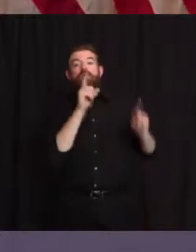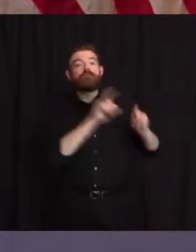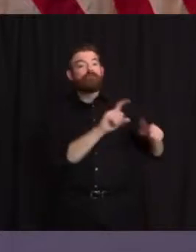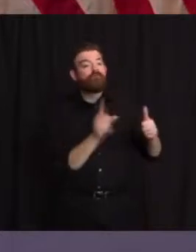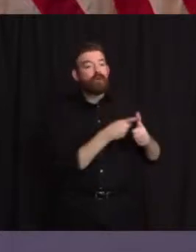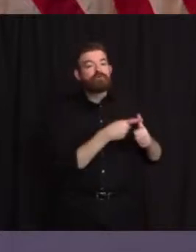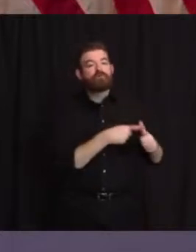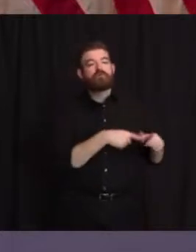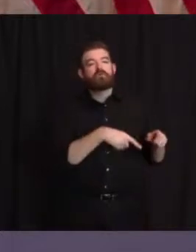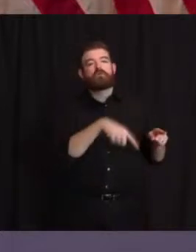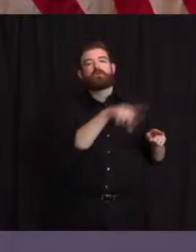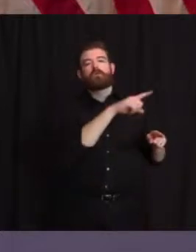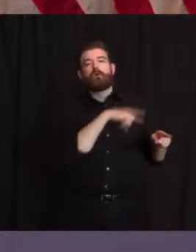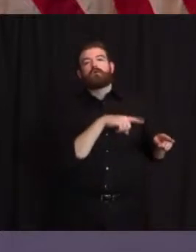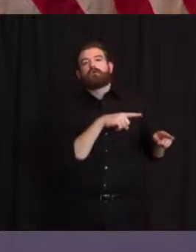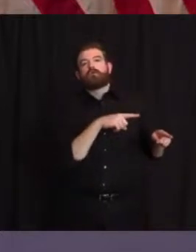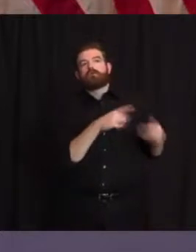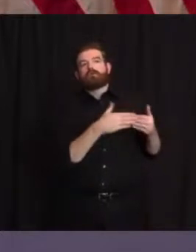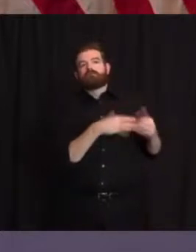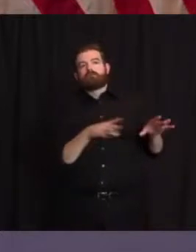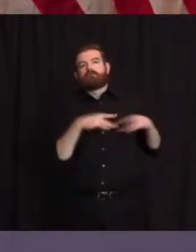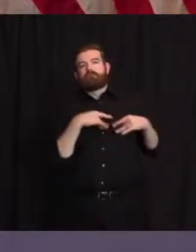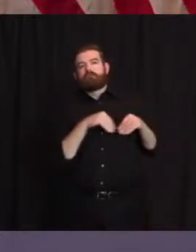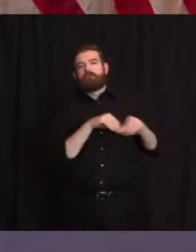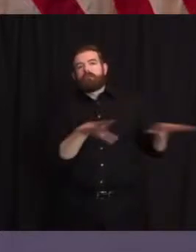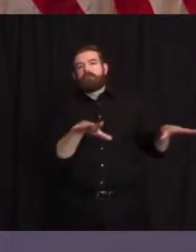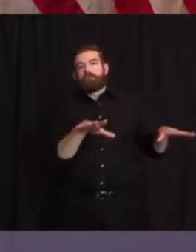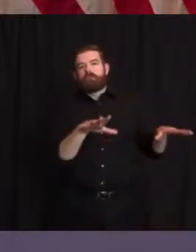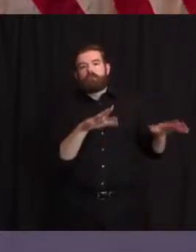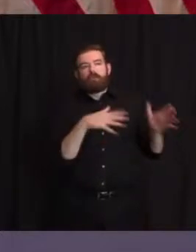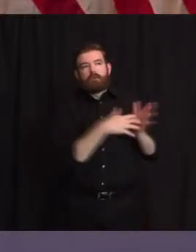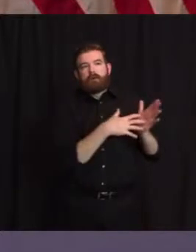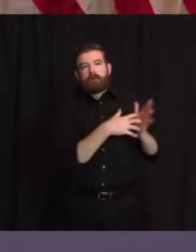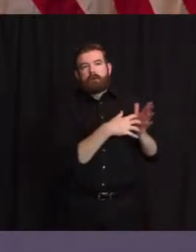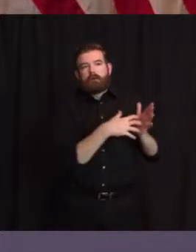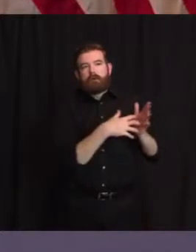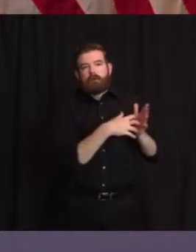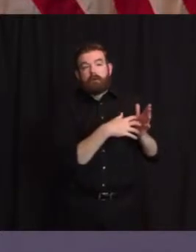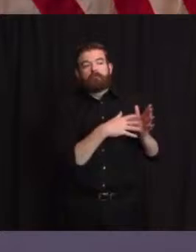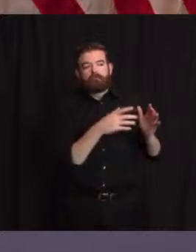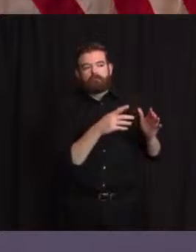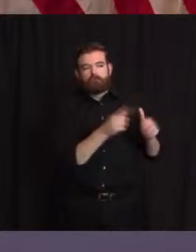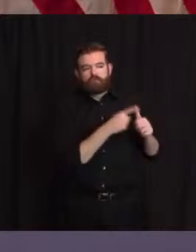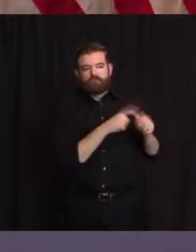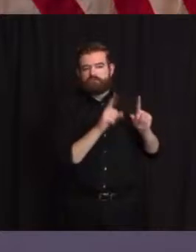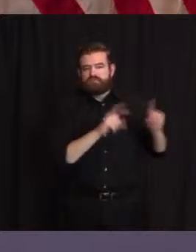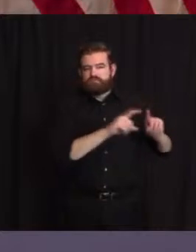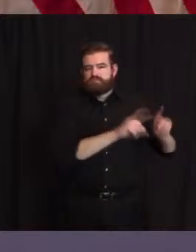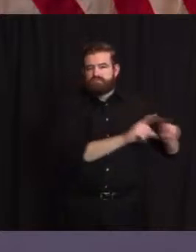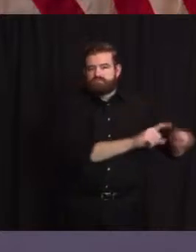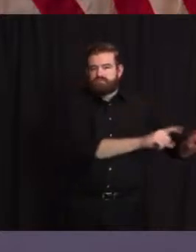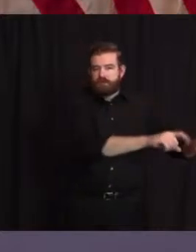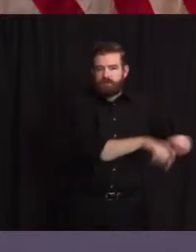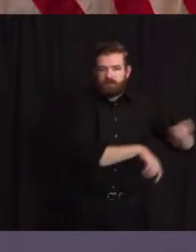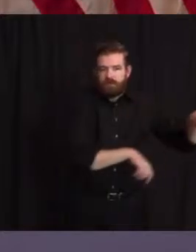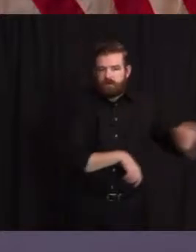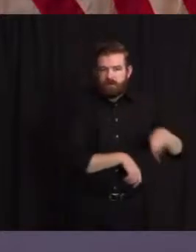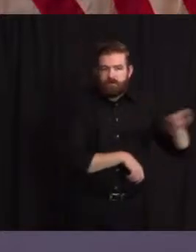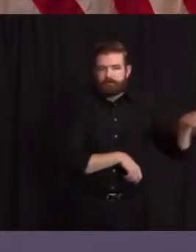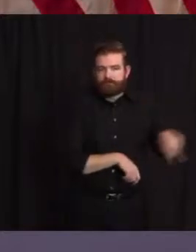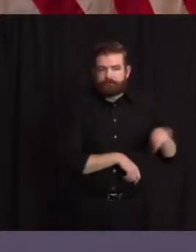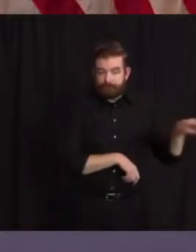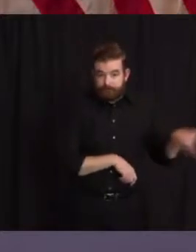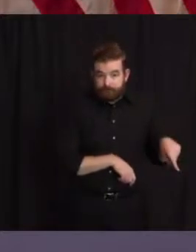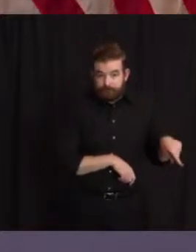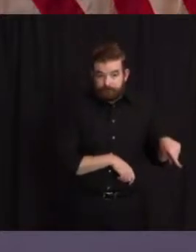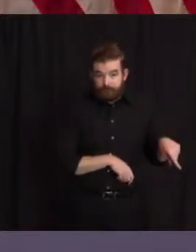the most important category, first category. So if you looked at total testing per capita, it's going to be higher in a long-term care facility than it is